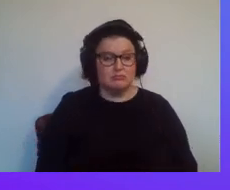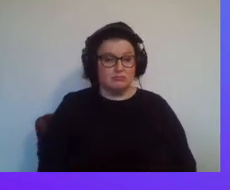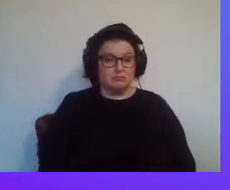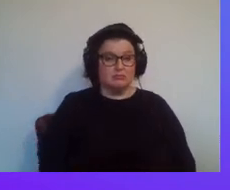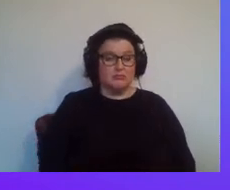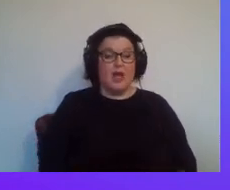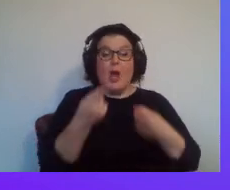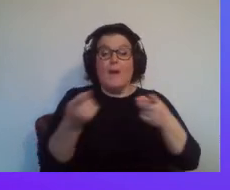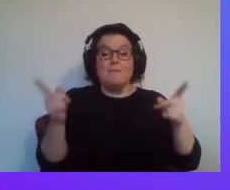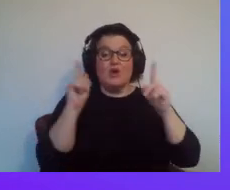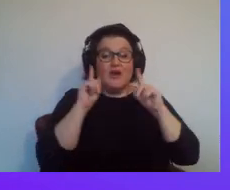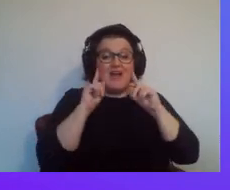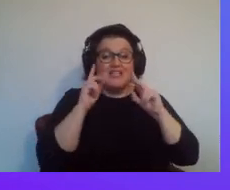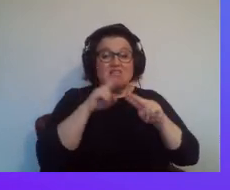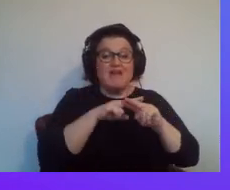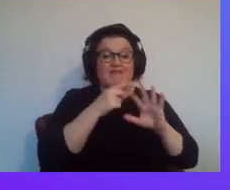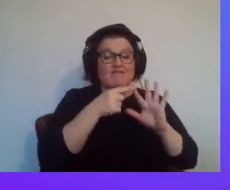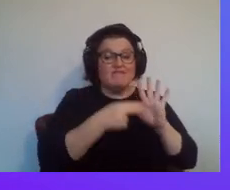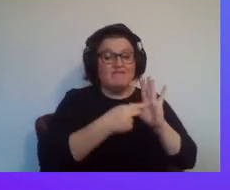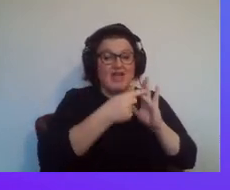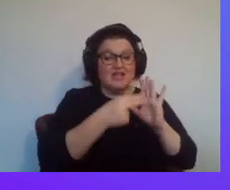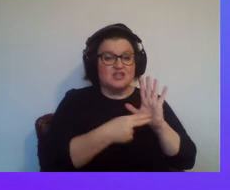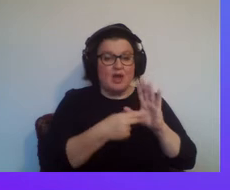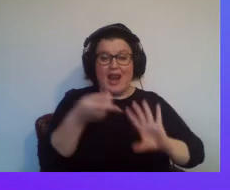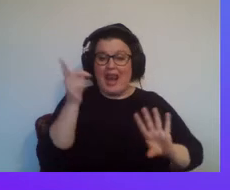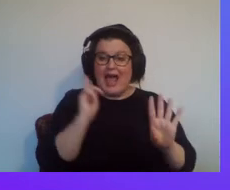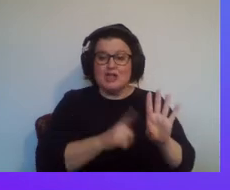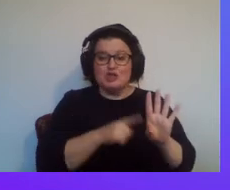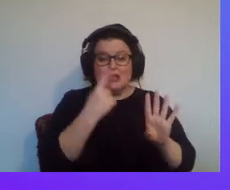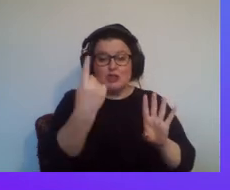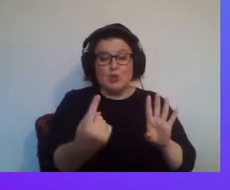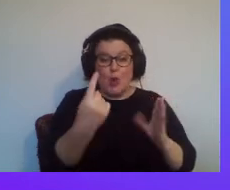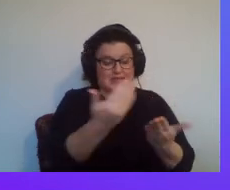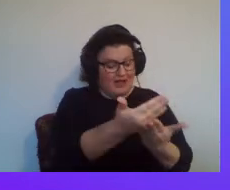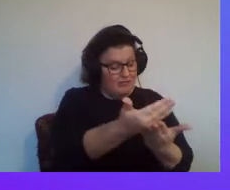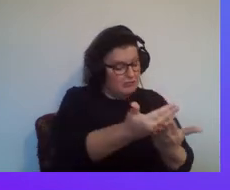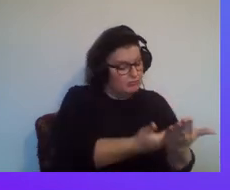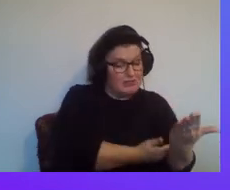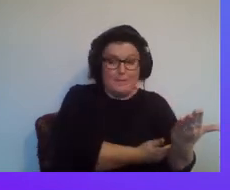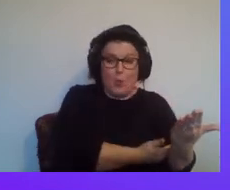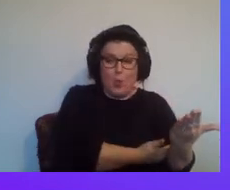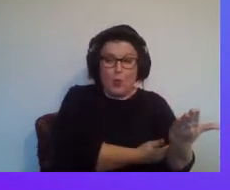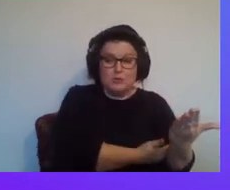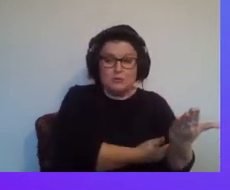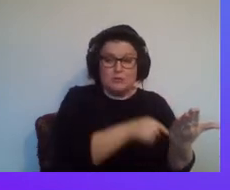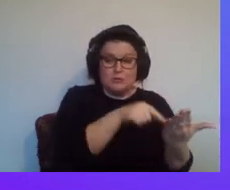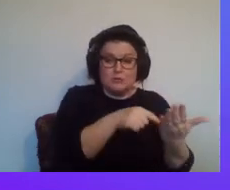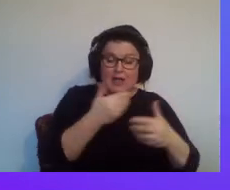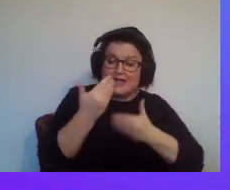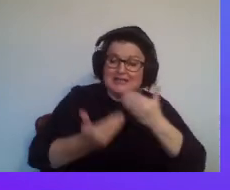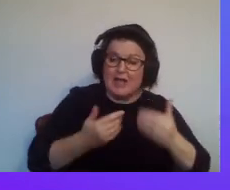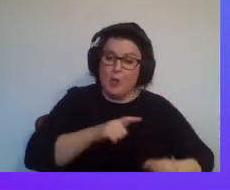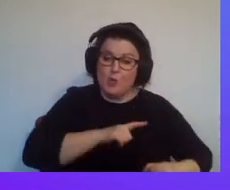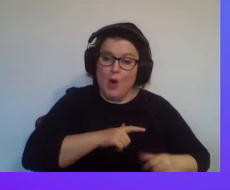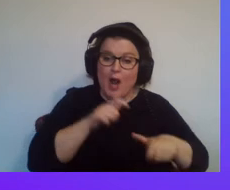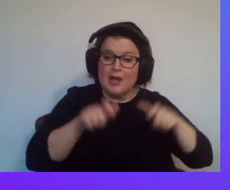why Black, Asian and minority ethnic individuals were catching COVID and dying from it. Let's be